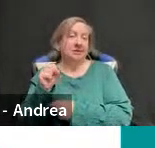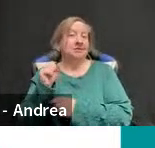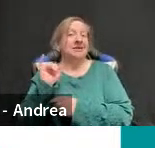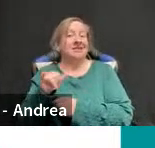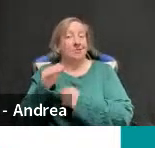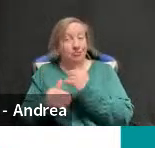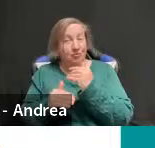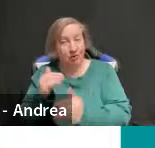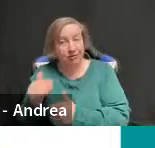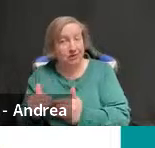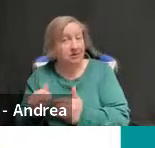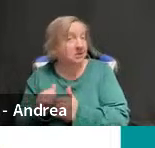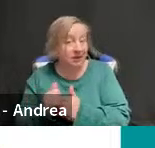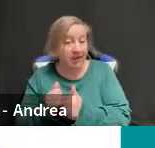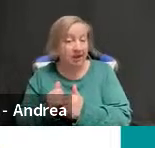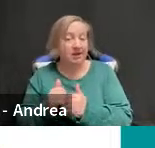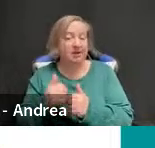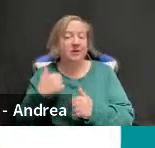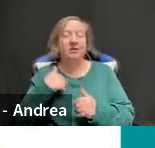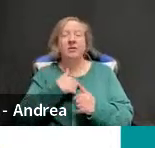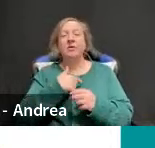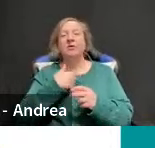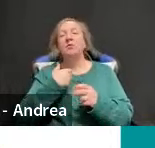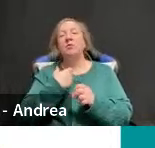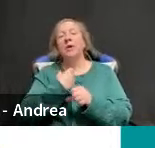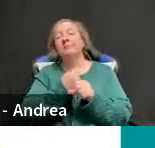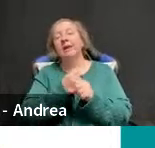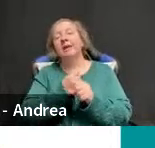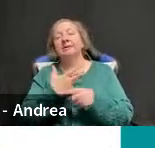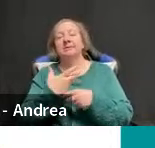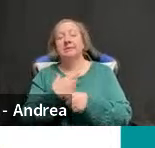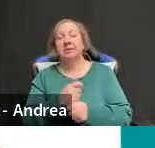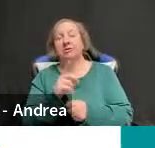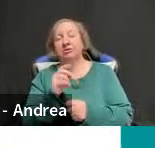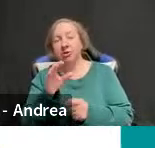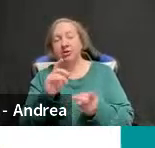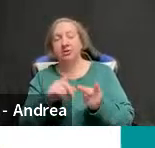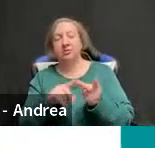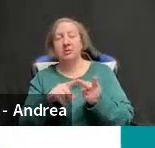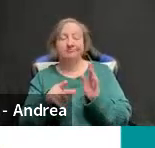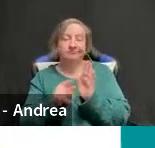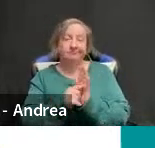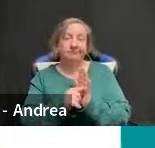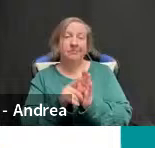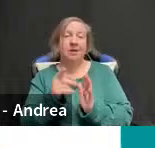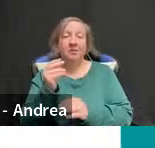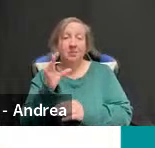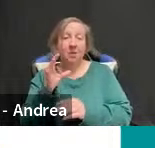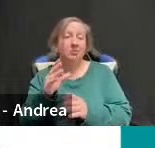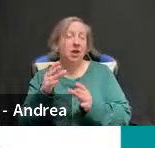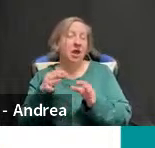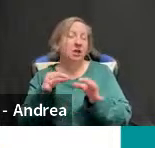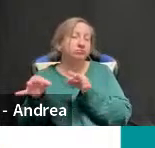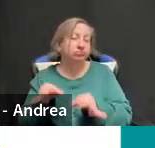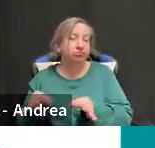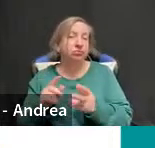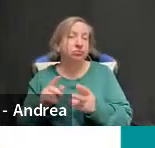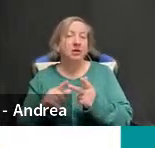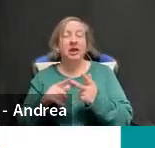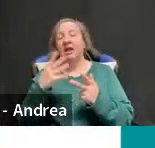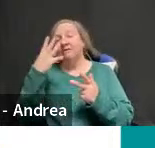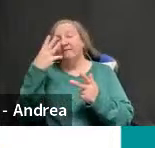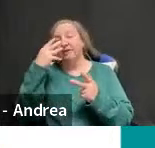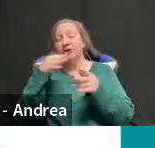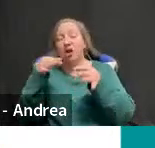methods include producing a summary document, hosting public briefings, and producing video briefings